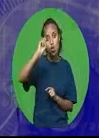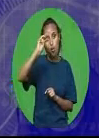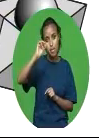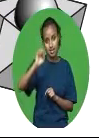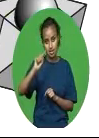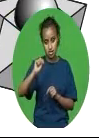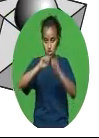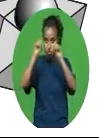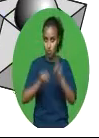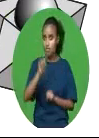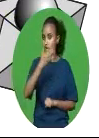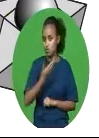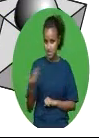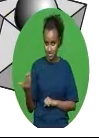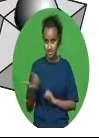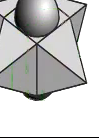objects.